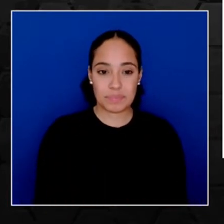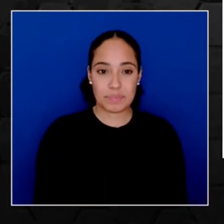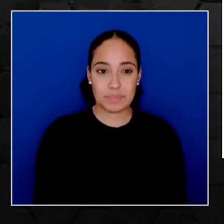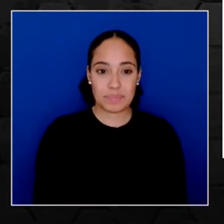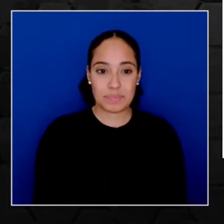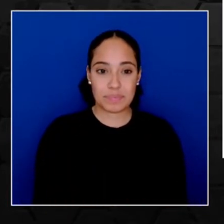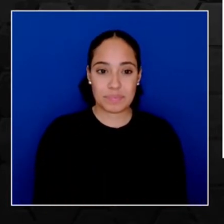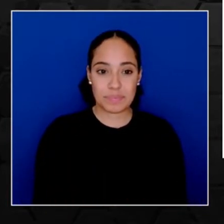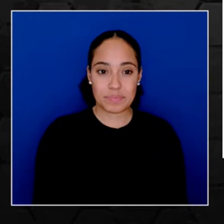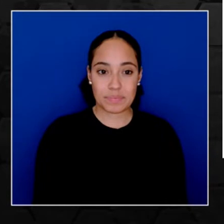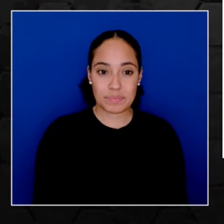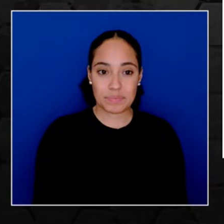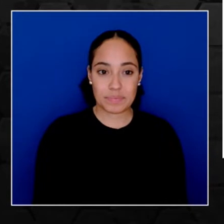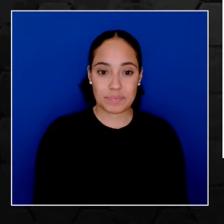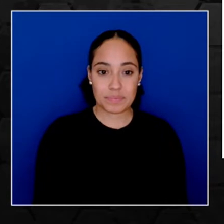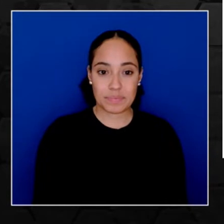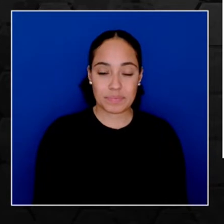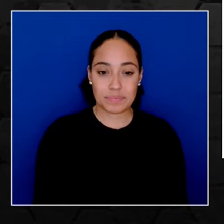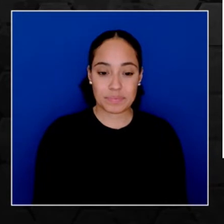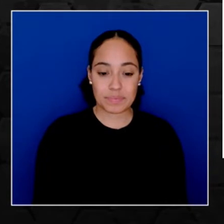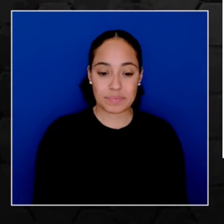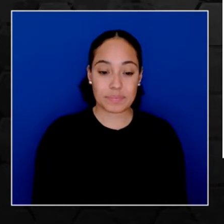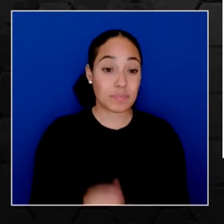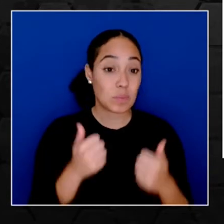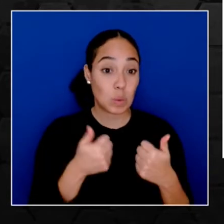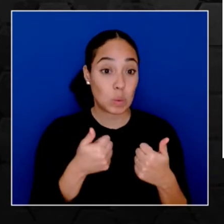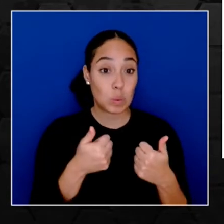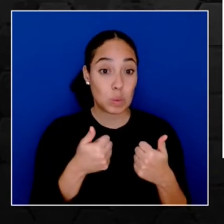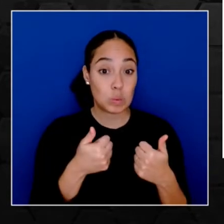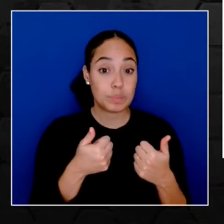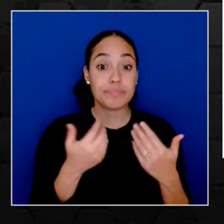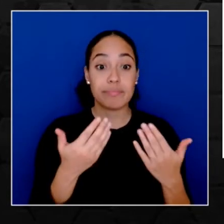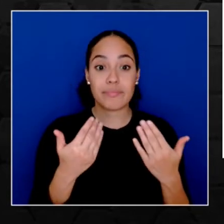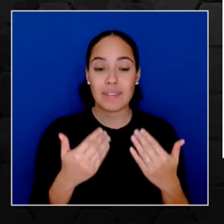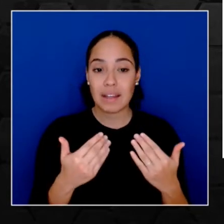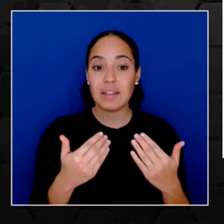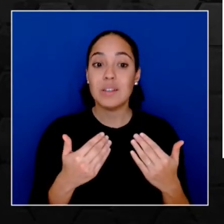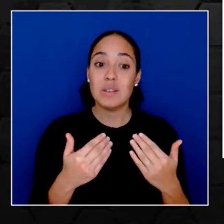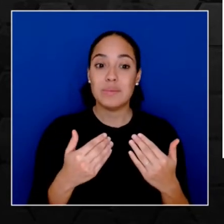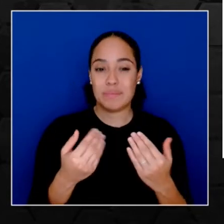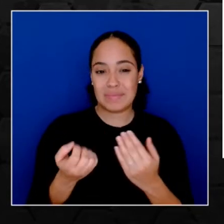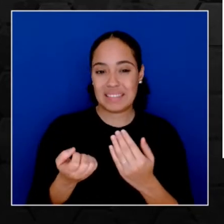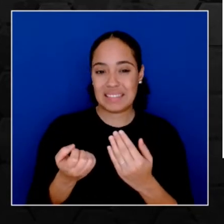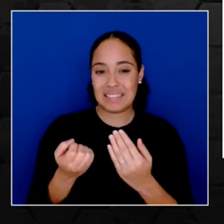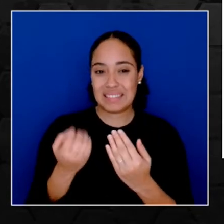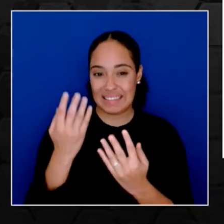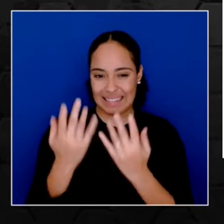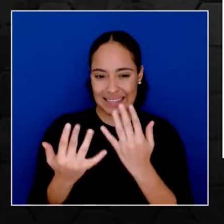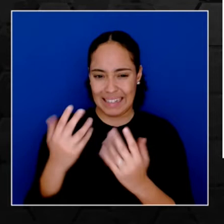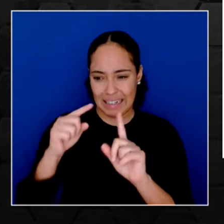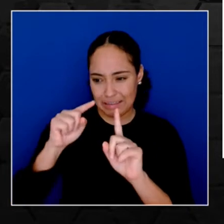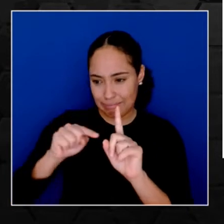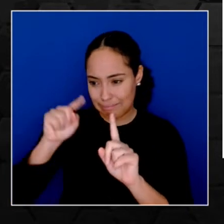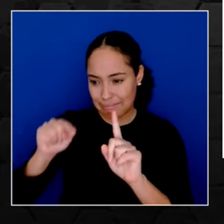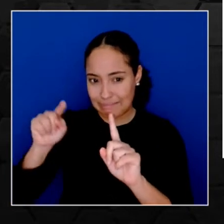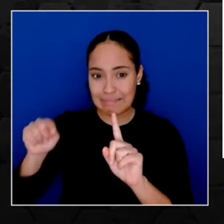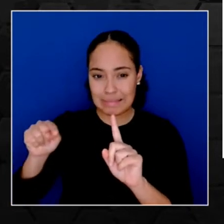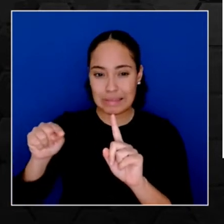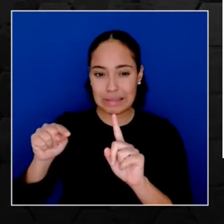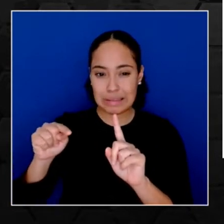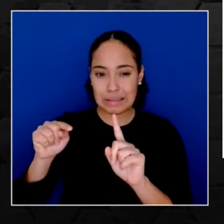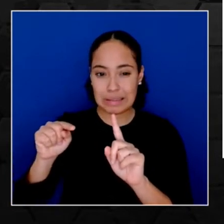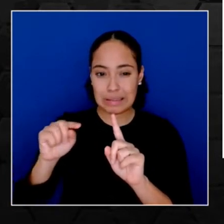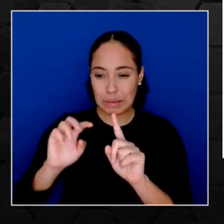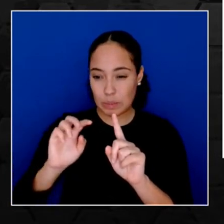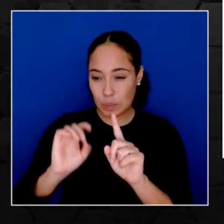data points also over here. Cool. Now for adding the data points, again, there's a function in p5.js mousepad. If I click and I'm just creating